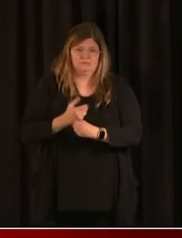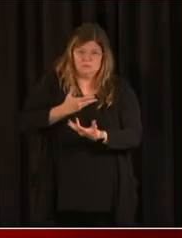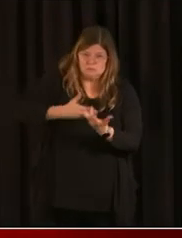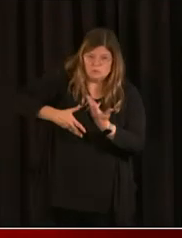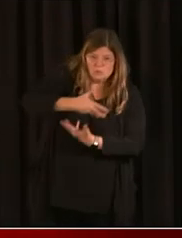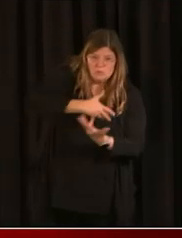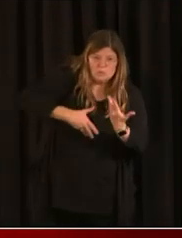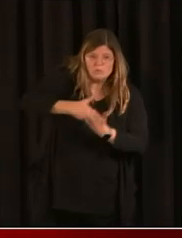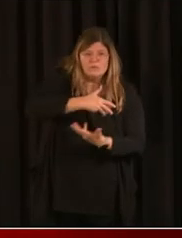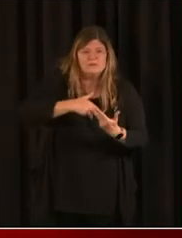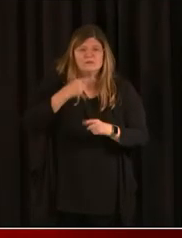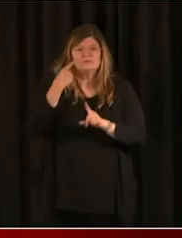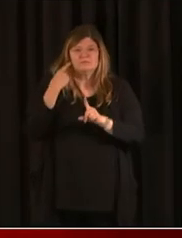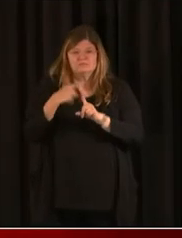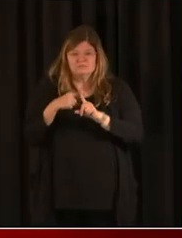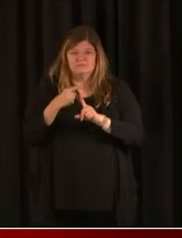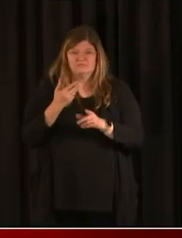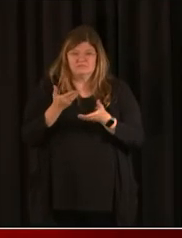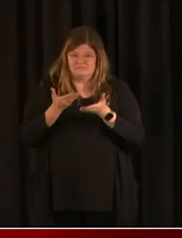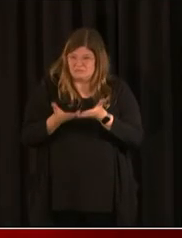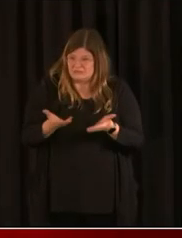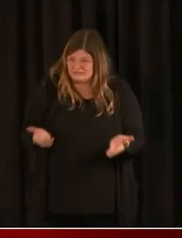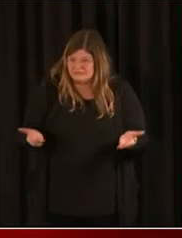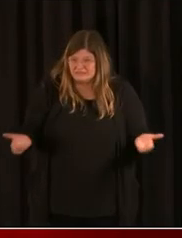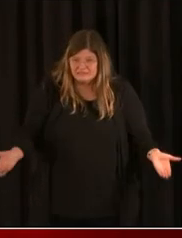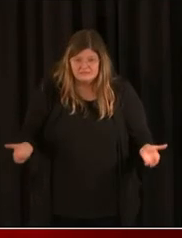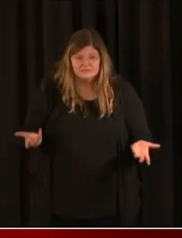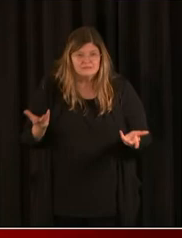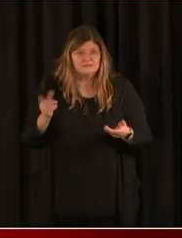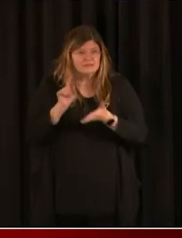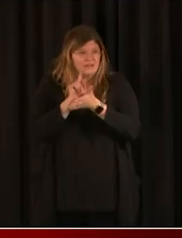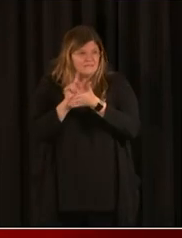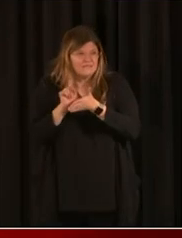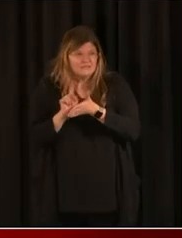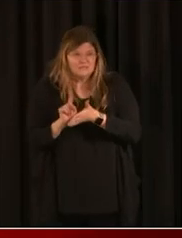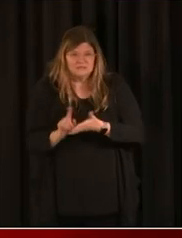interaction and their resources that they get every week?